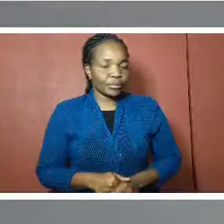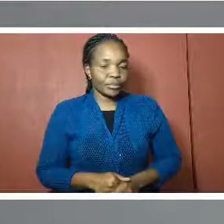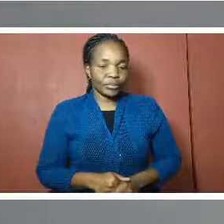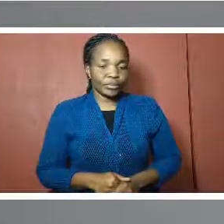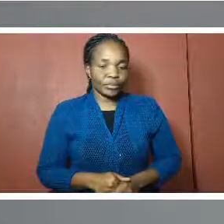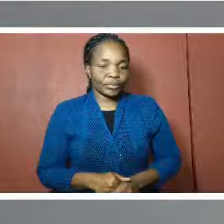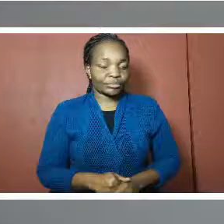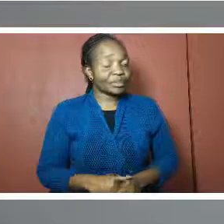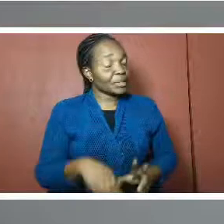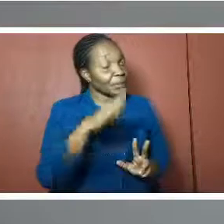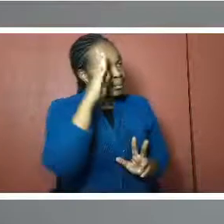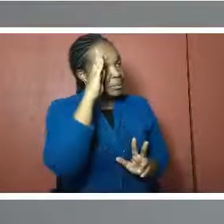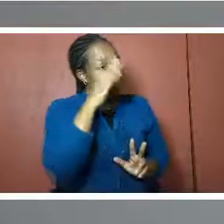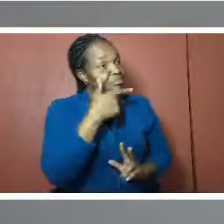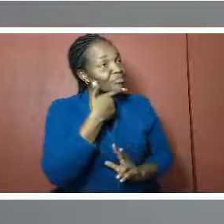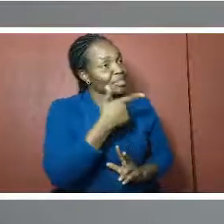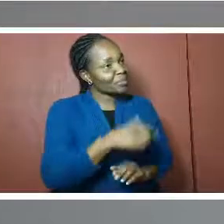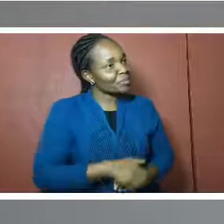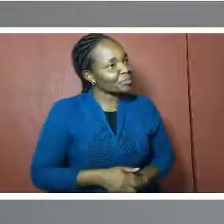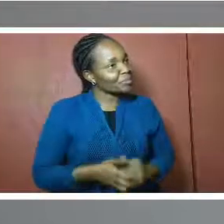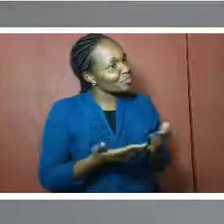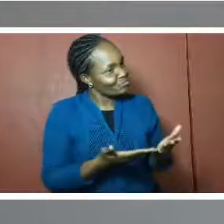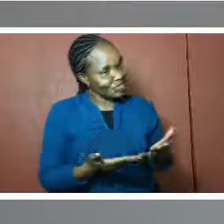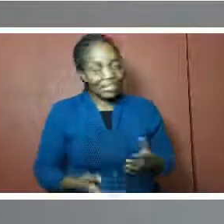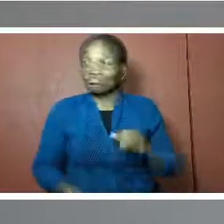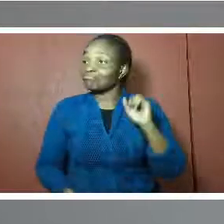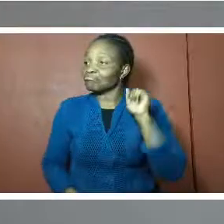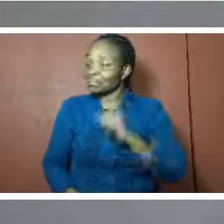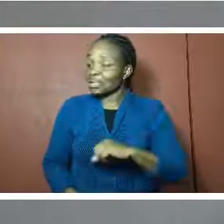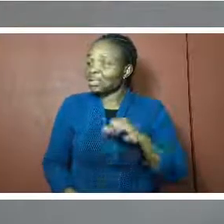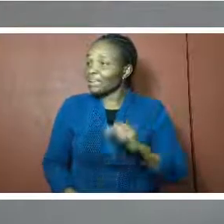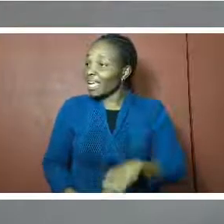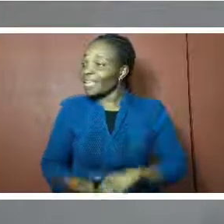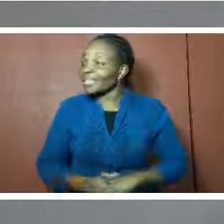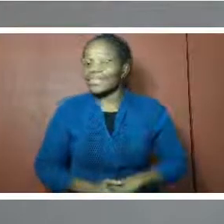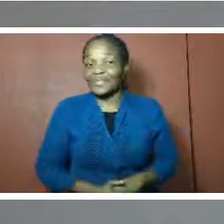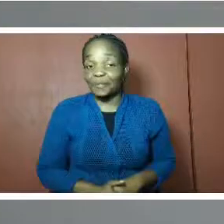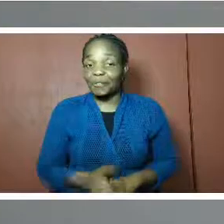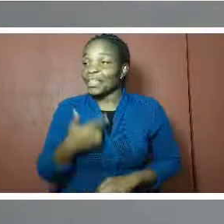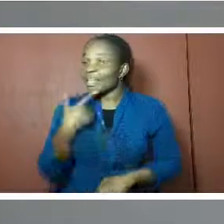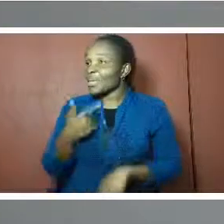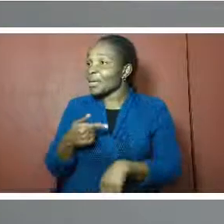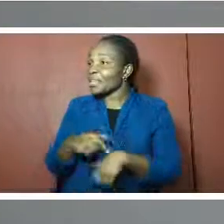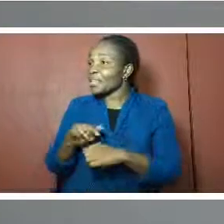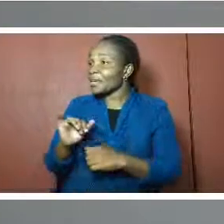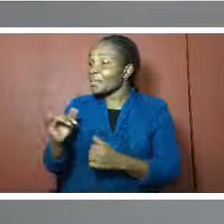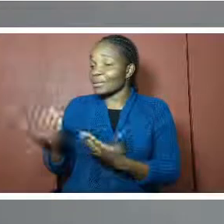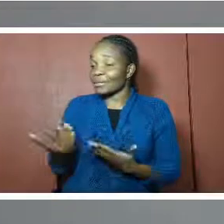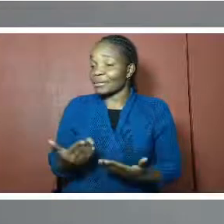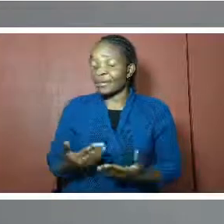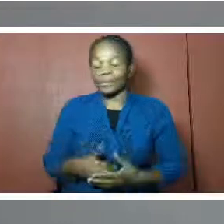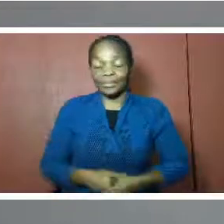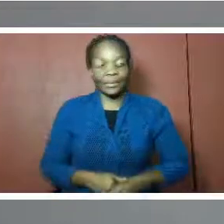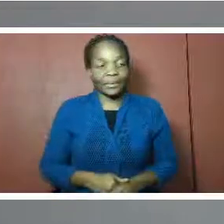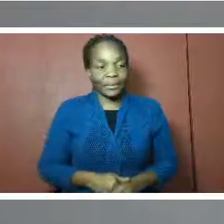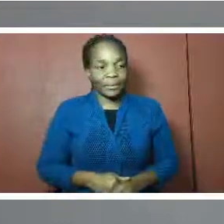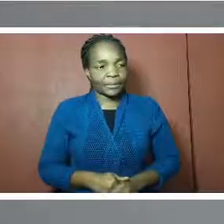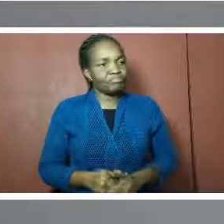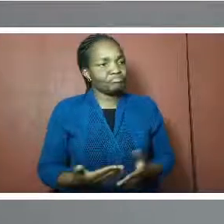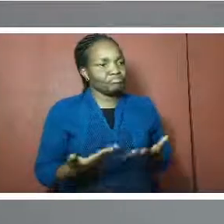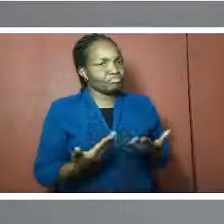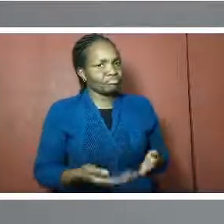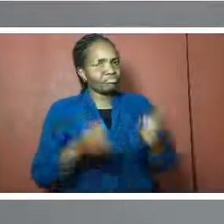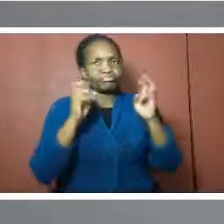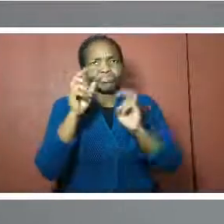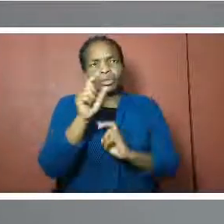Thank you, Christian, and welcome to the show. Yes, thank you, Absai, for having me here tonight. All right. Our topic